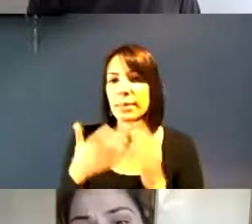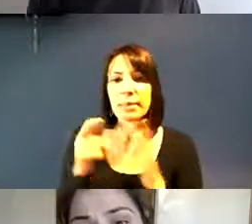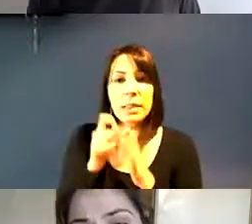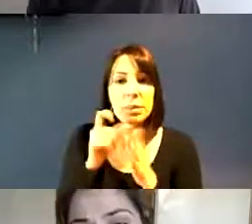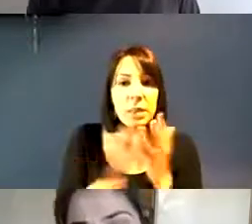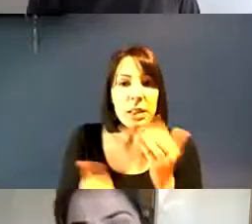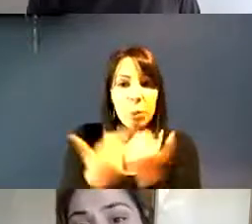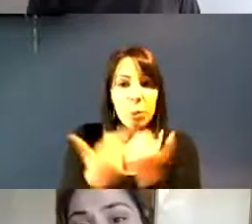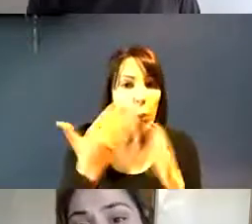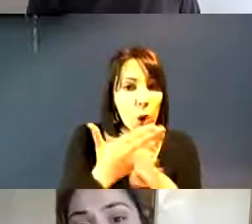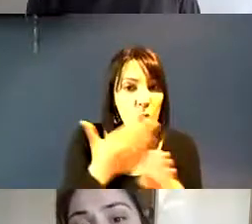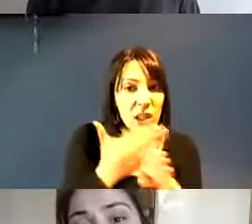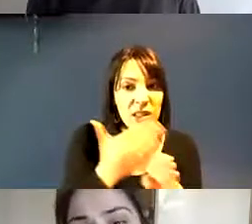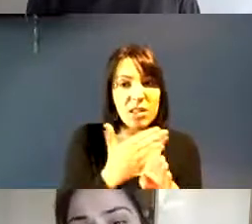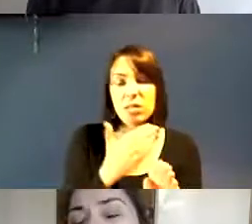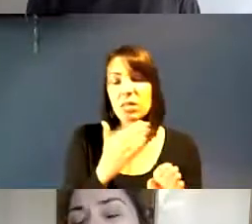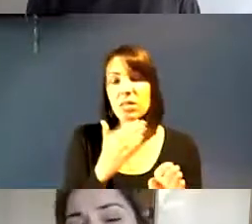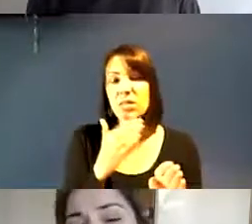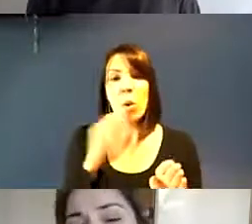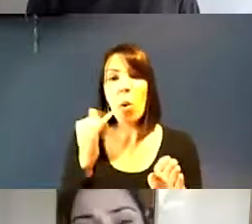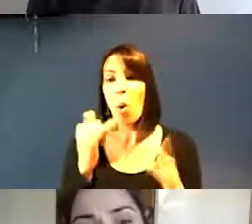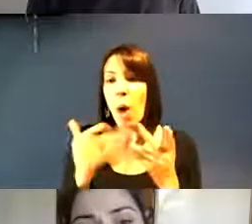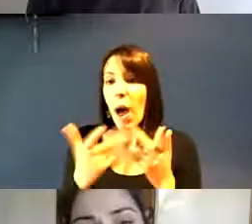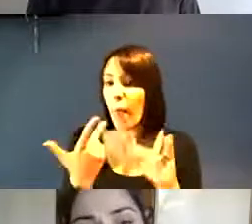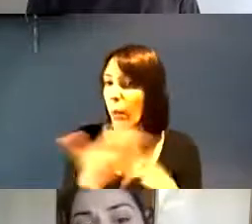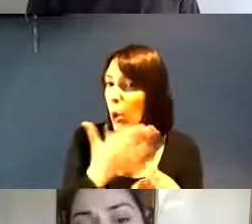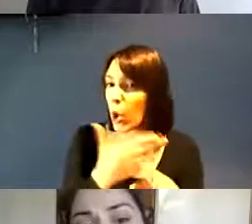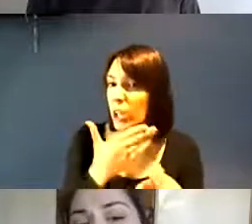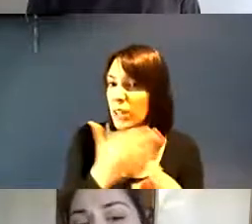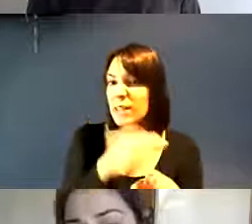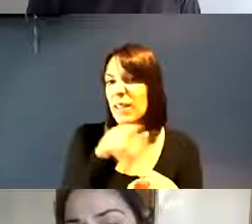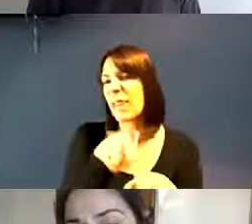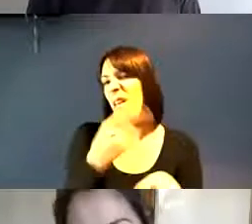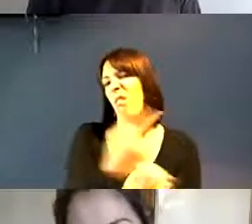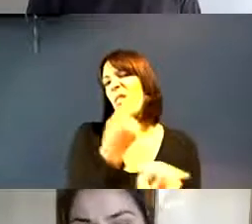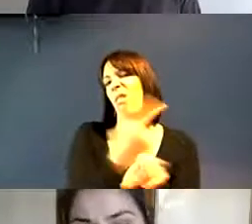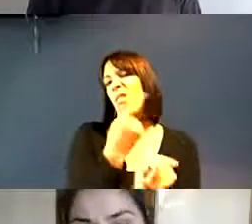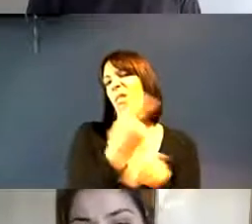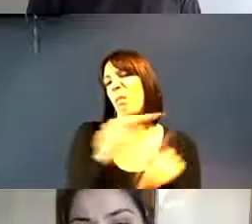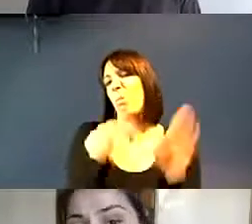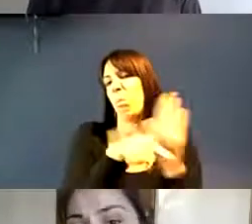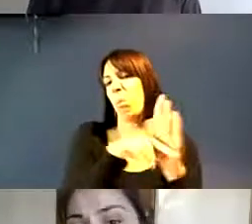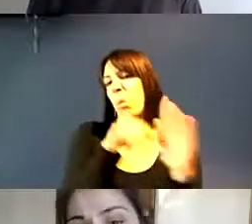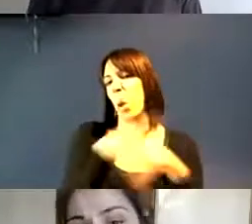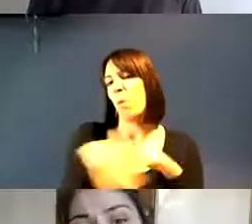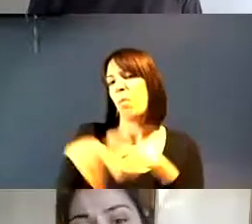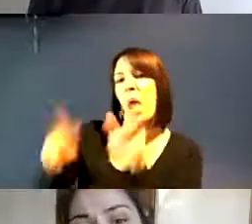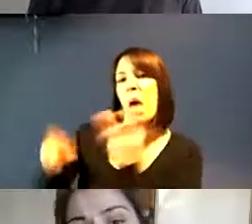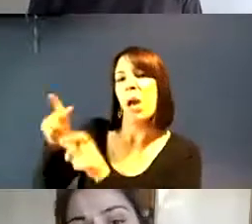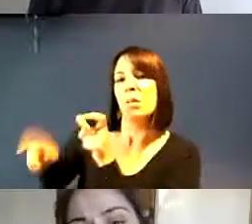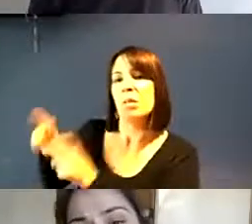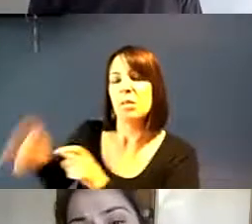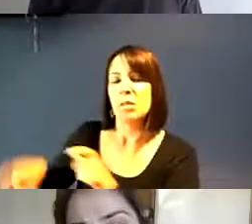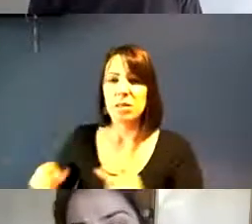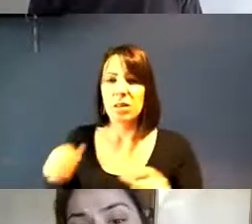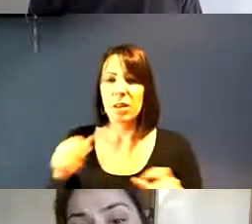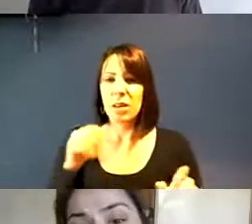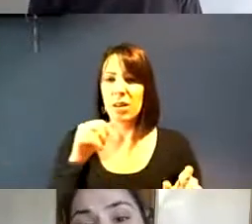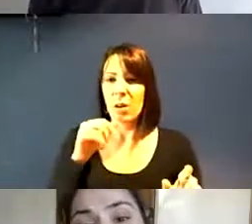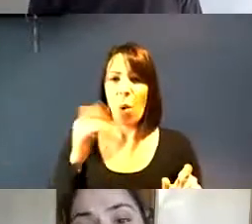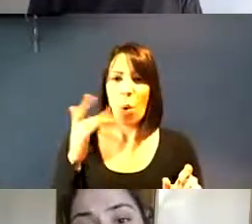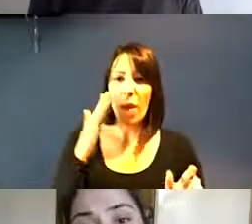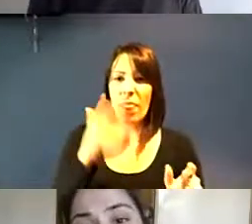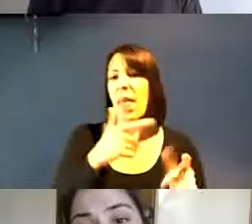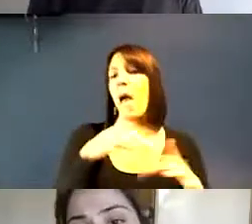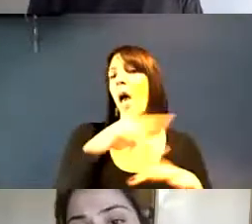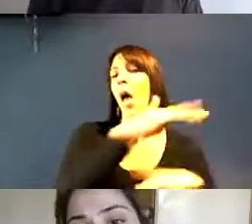bonding with other workers or speaking poorly about their clients or choosing to only socialise with one another